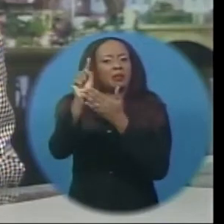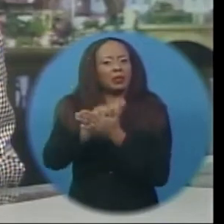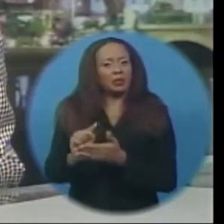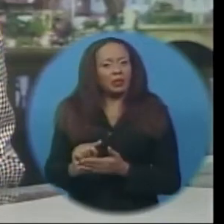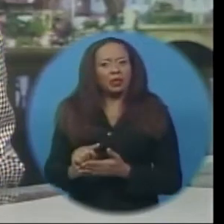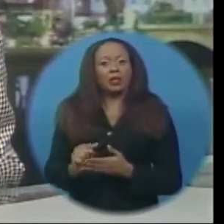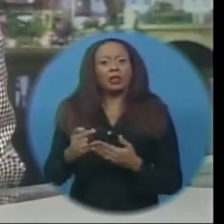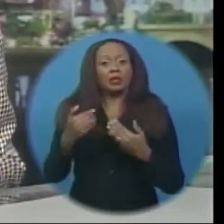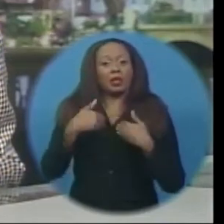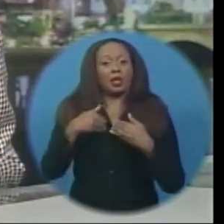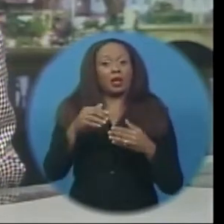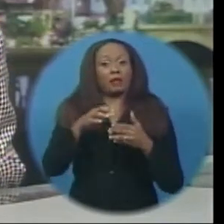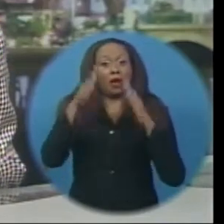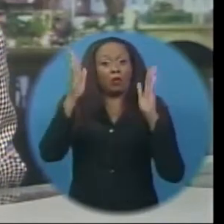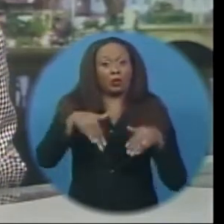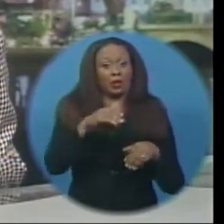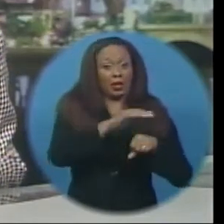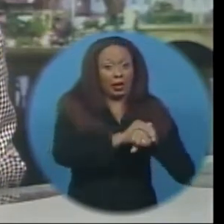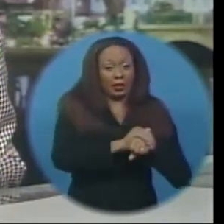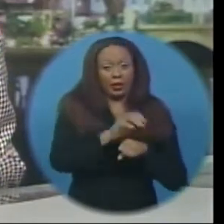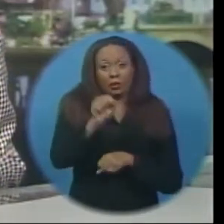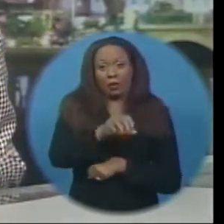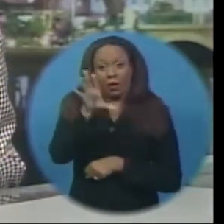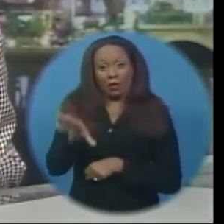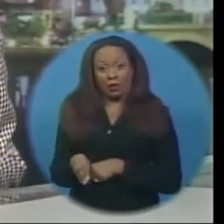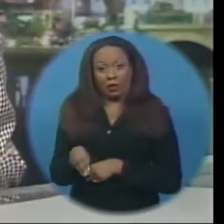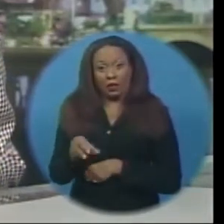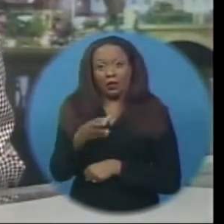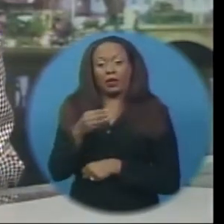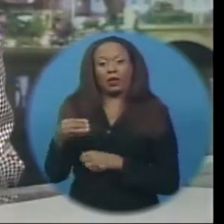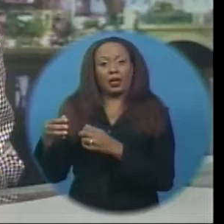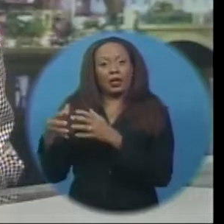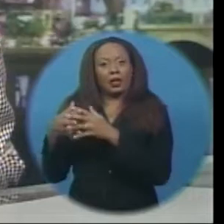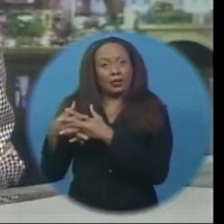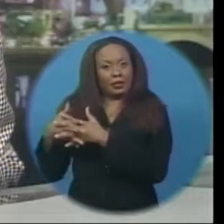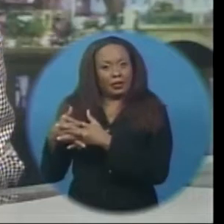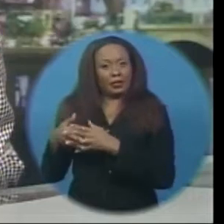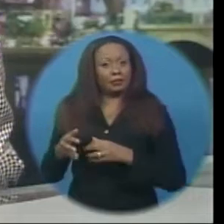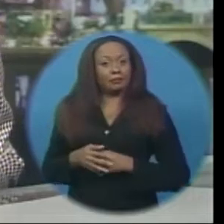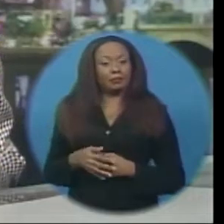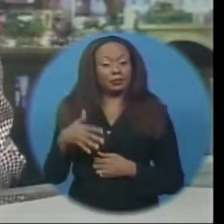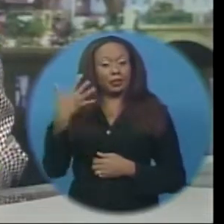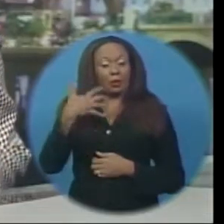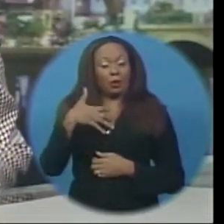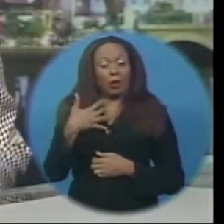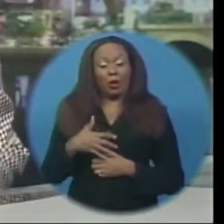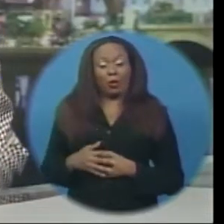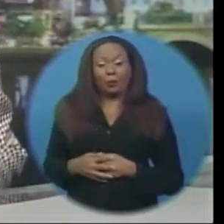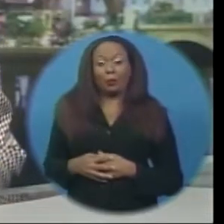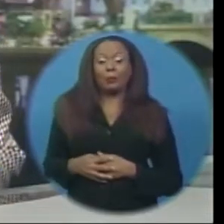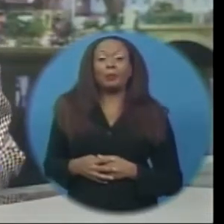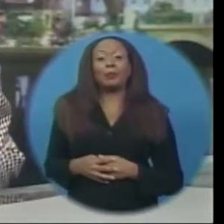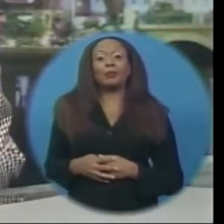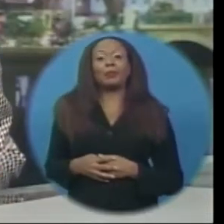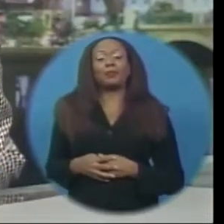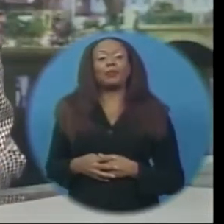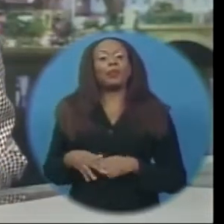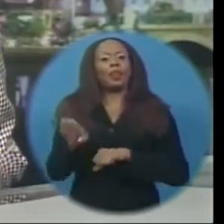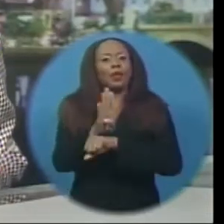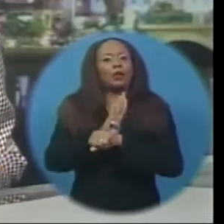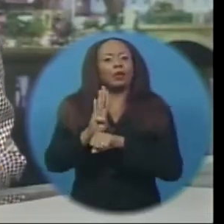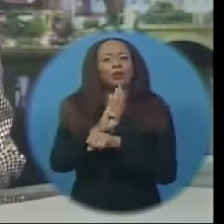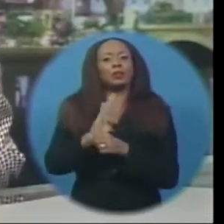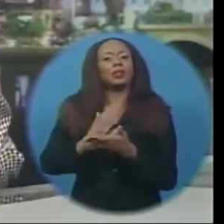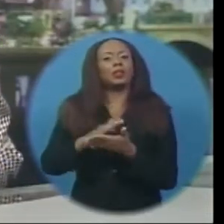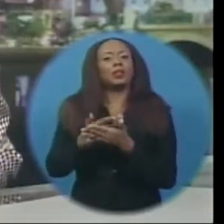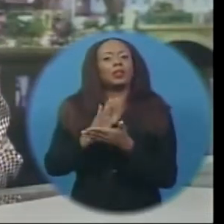houses in England, South Africa and Georgia. Something to think about. Local chefs will again be